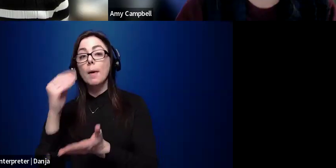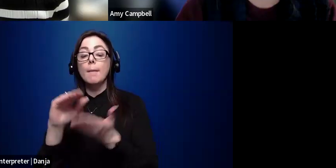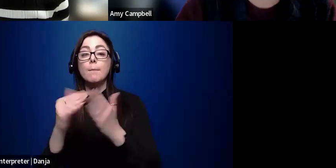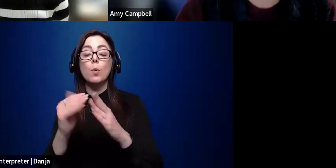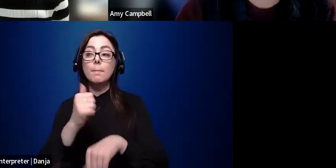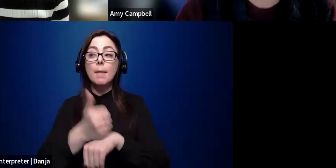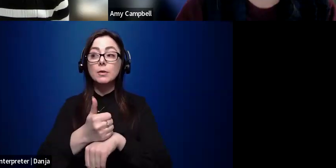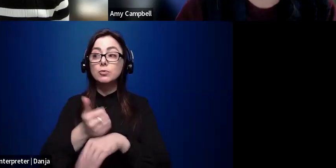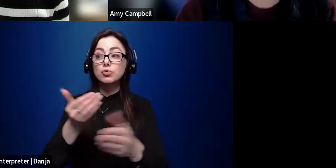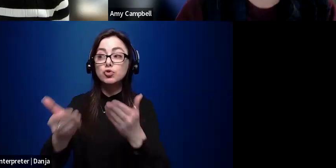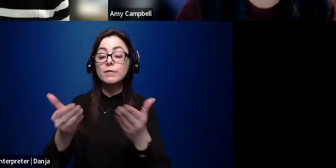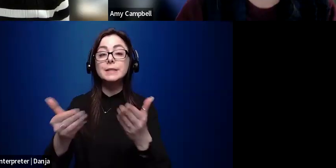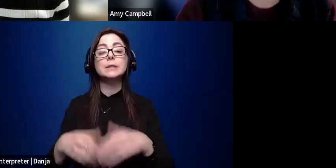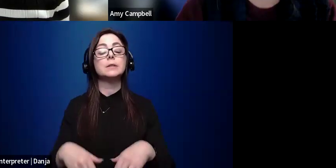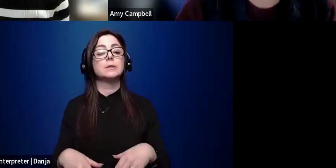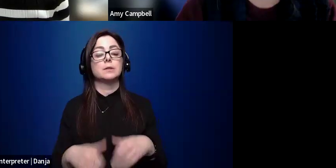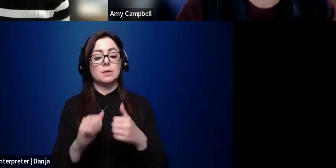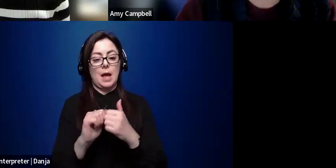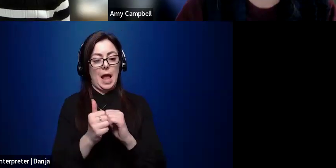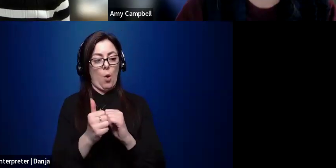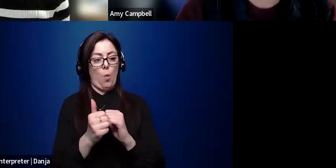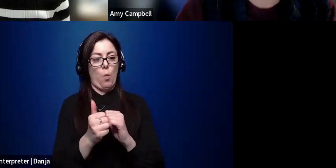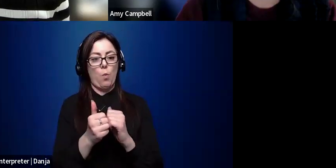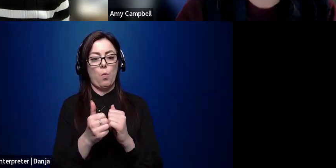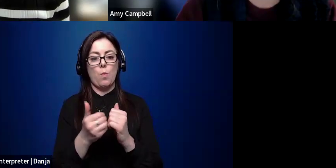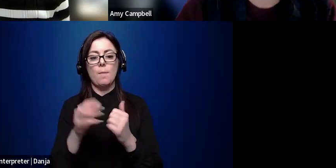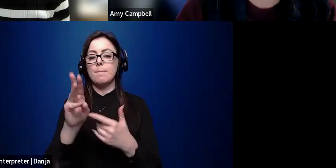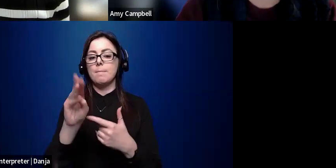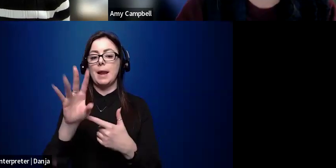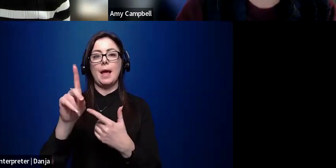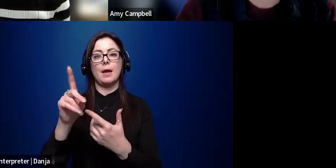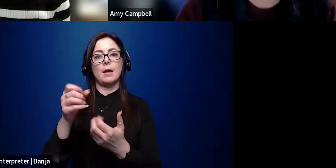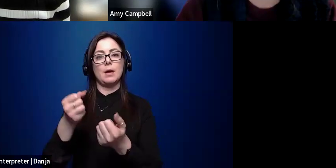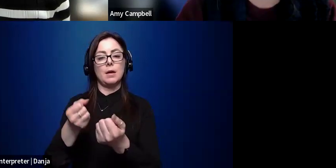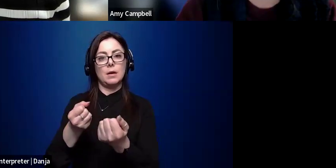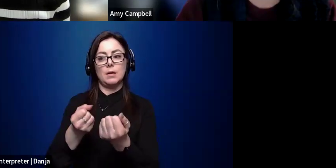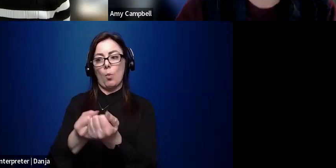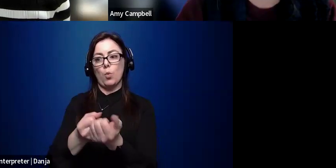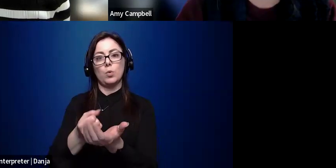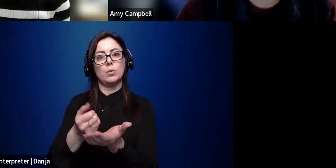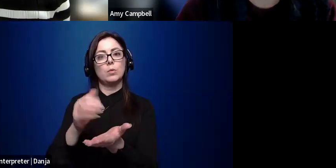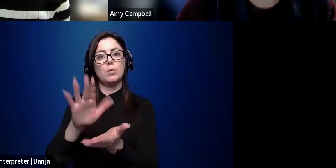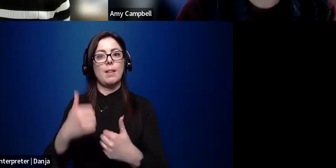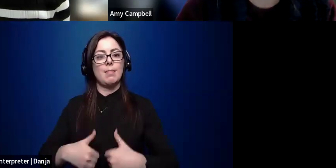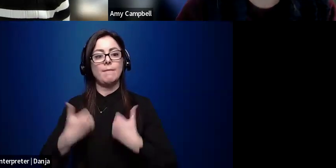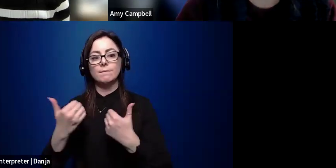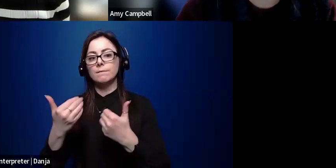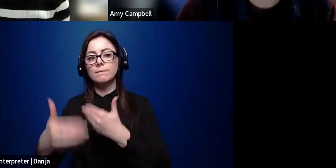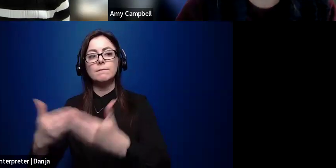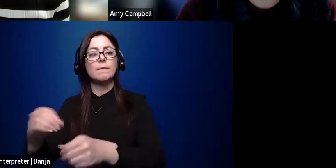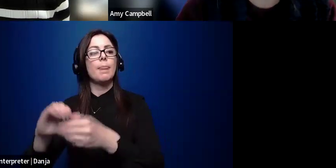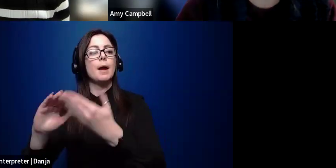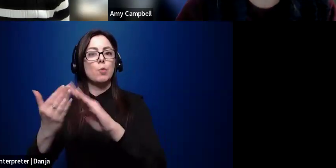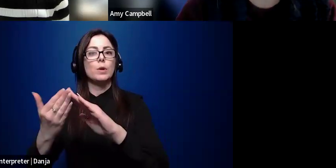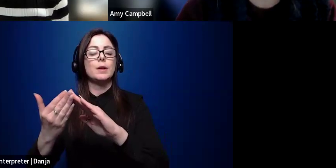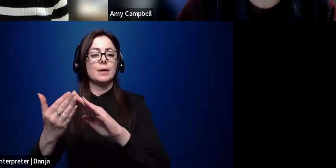services specifically, how do they help you live in the community or get the supports that you need to